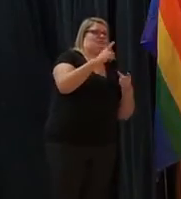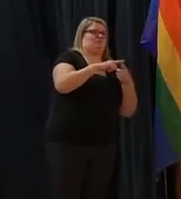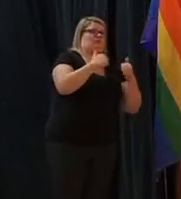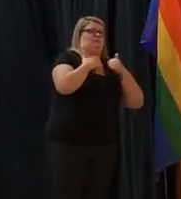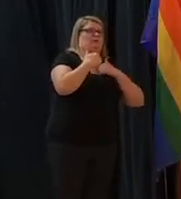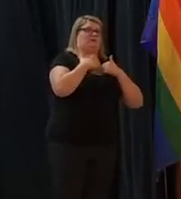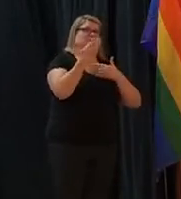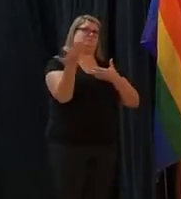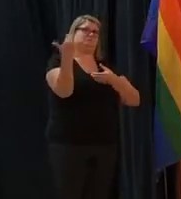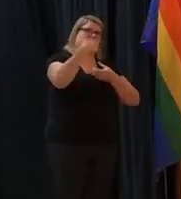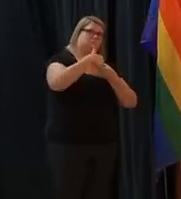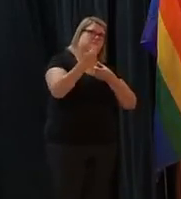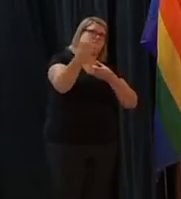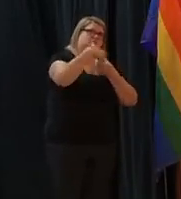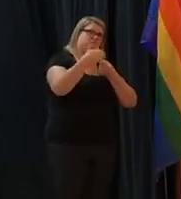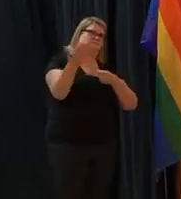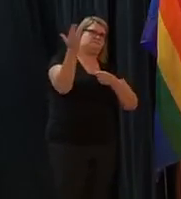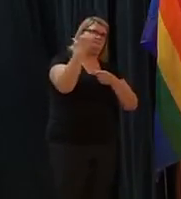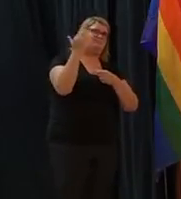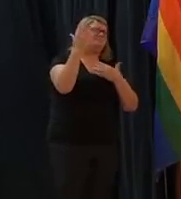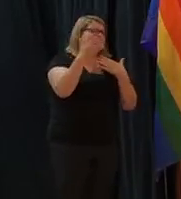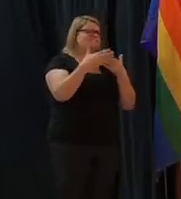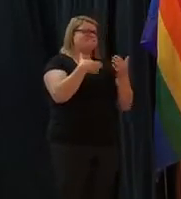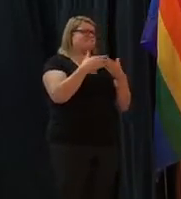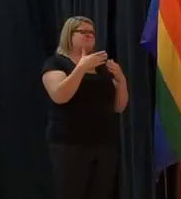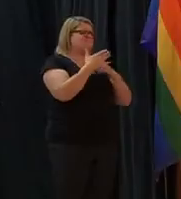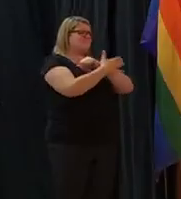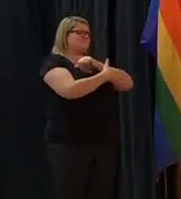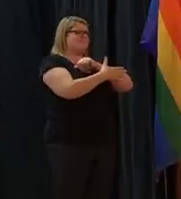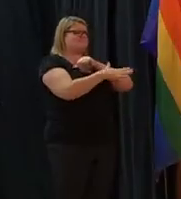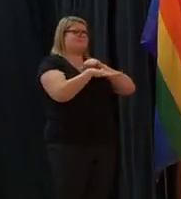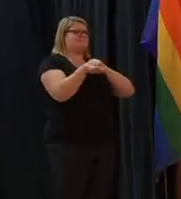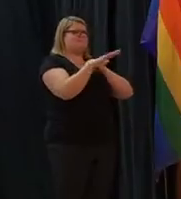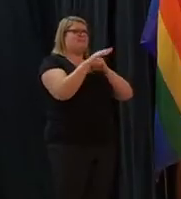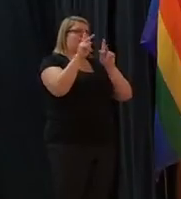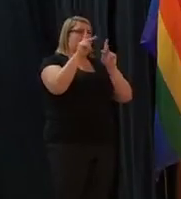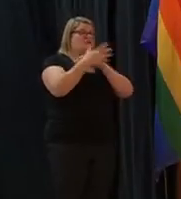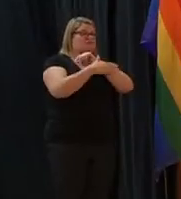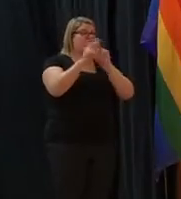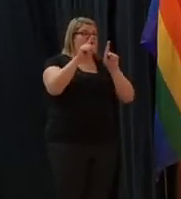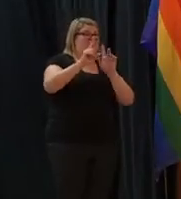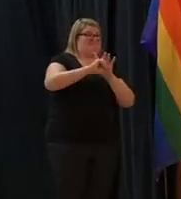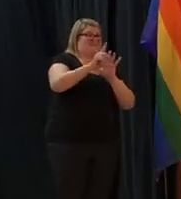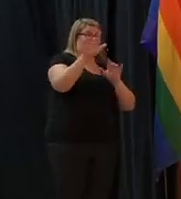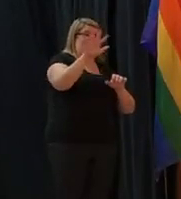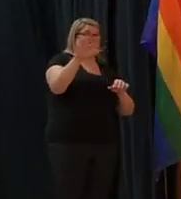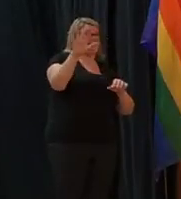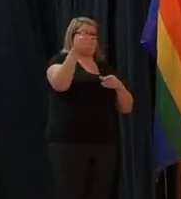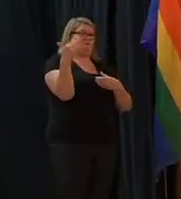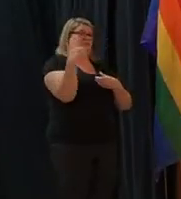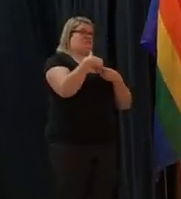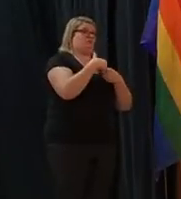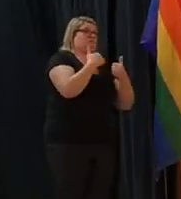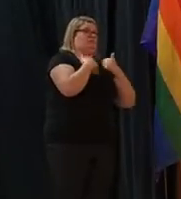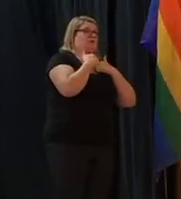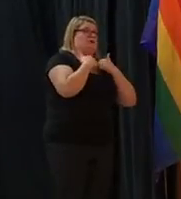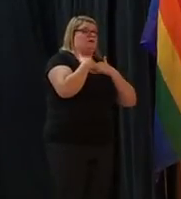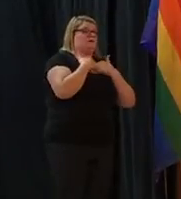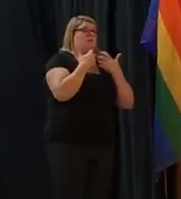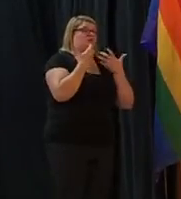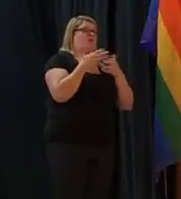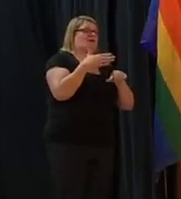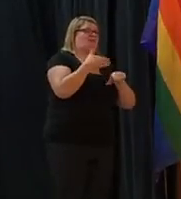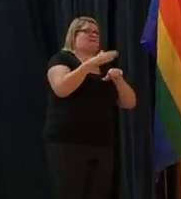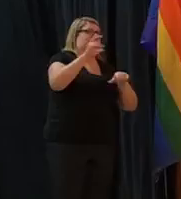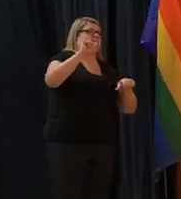if the country the person has been fleeing from want that person back, Rwanda should